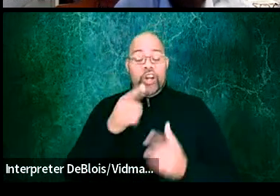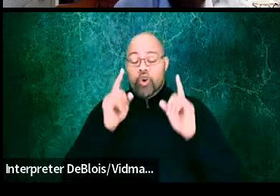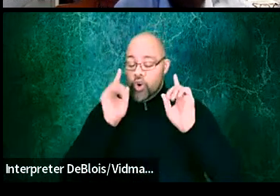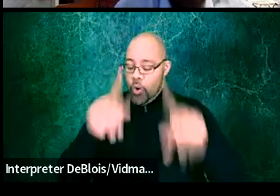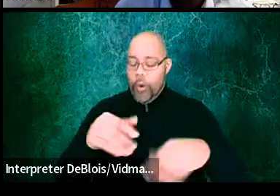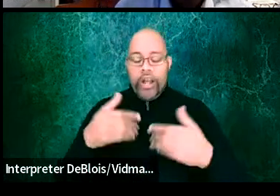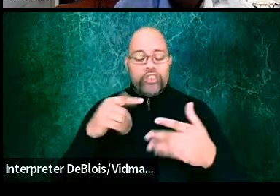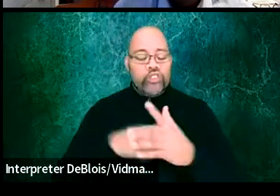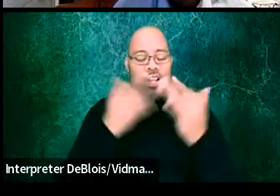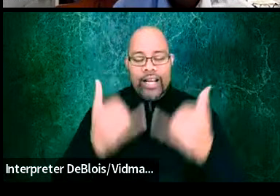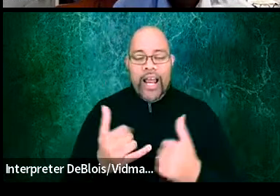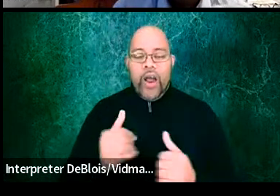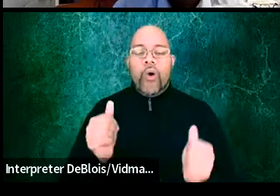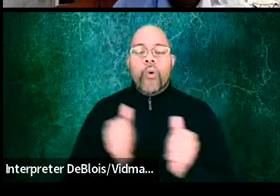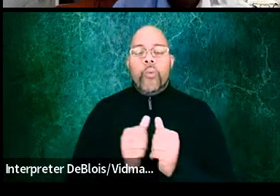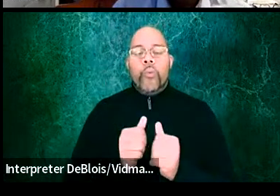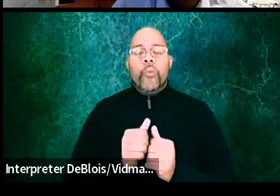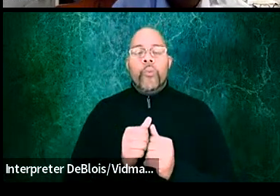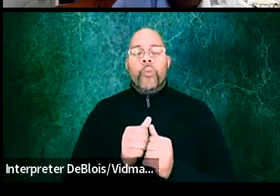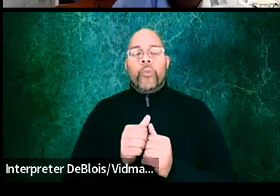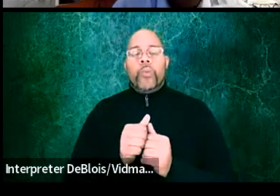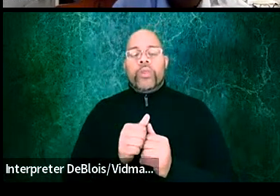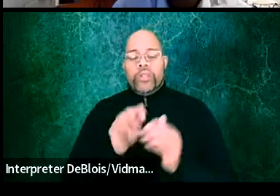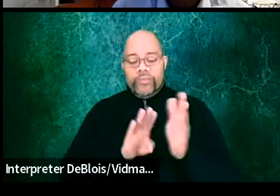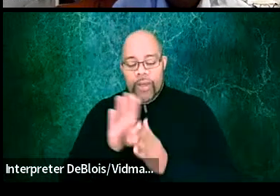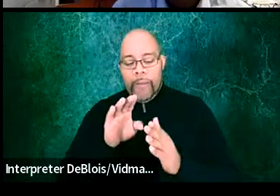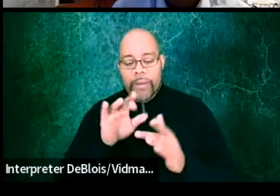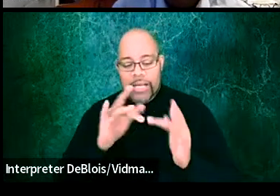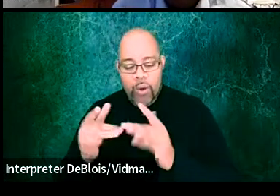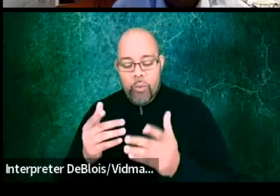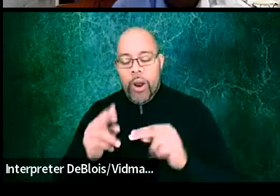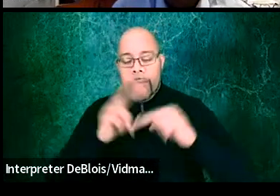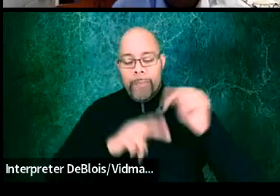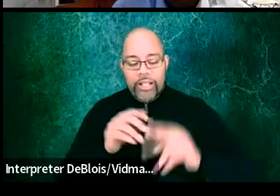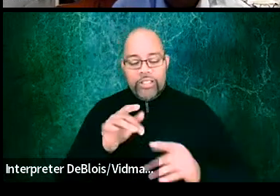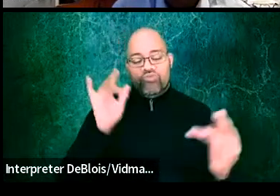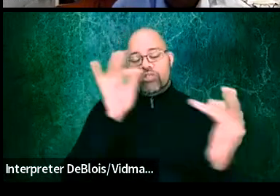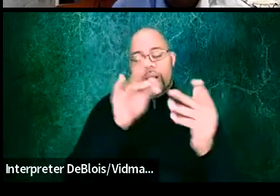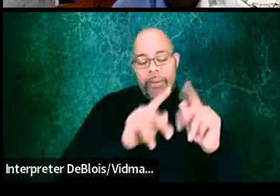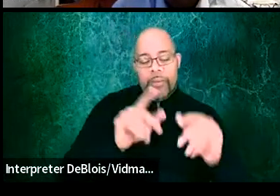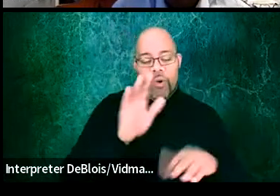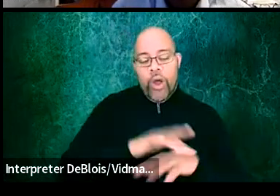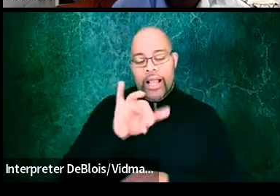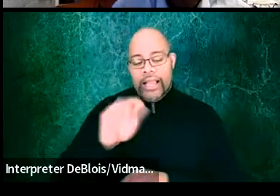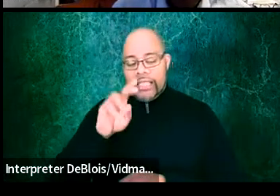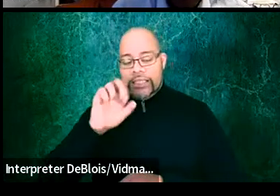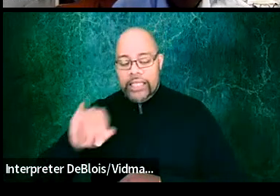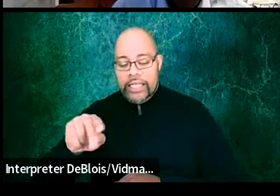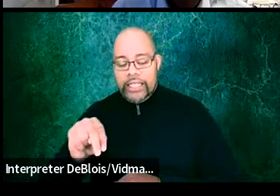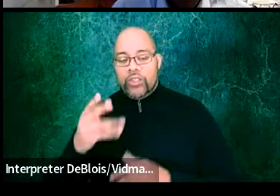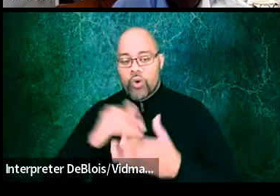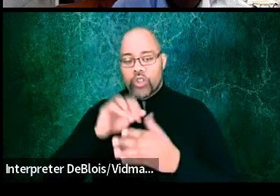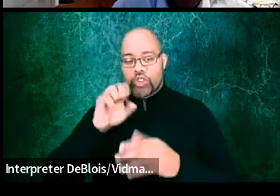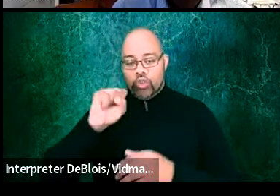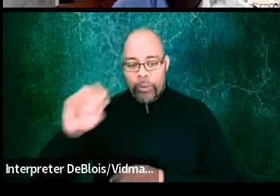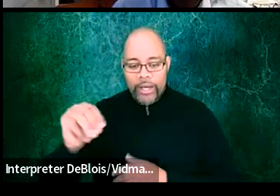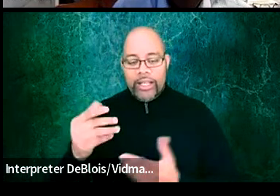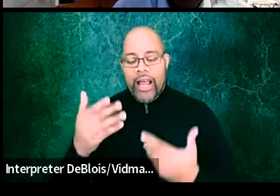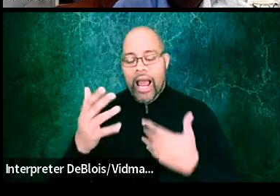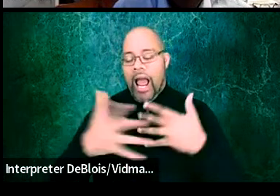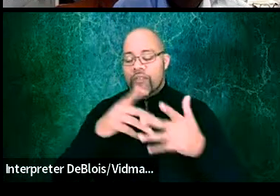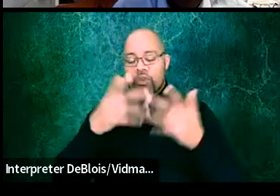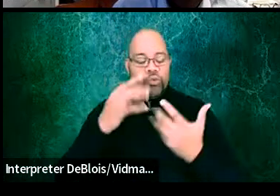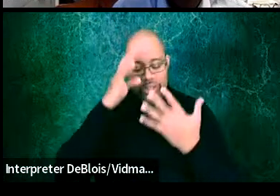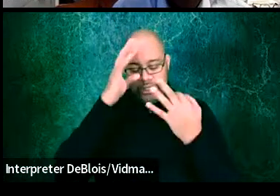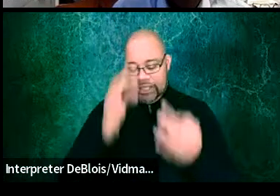and start now, growing your networks, building it, reaching out to people on LinkedIn, social media, however you